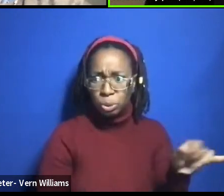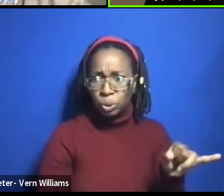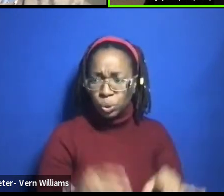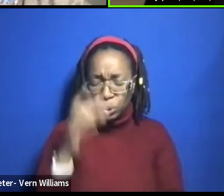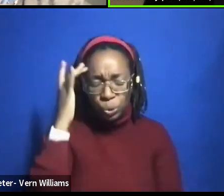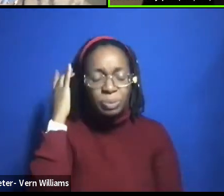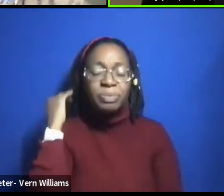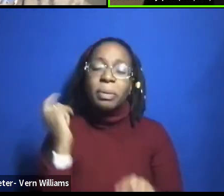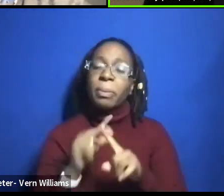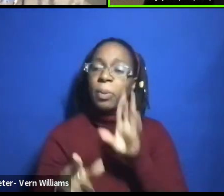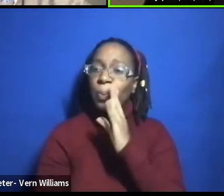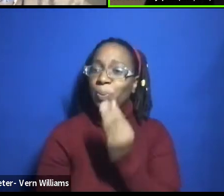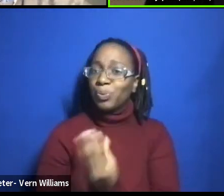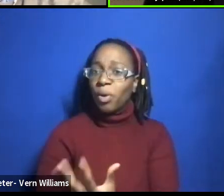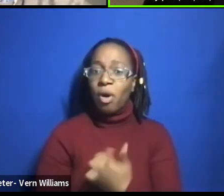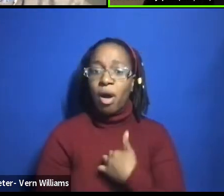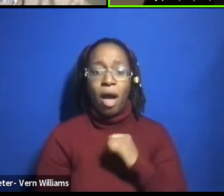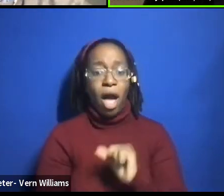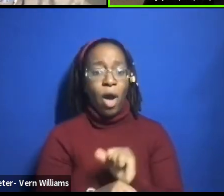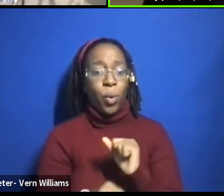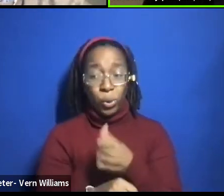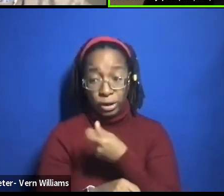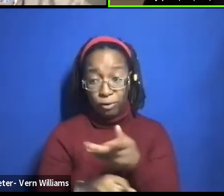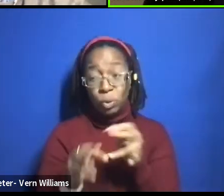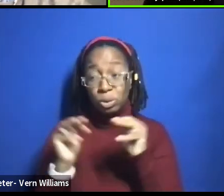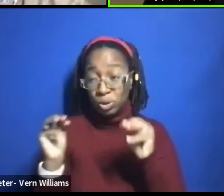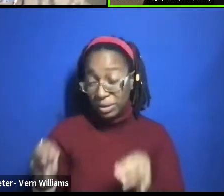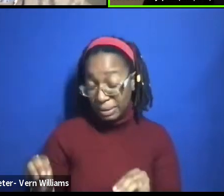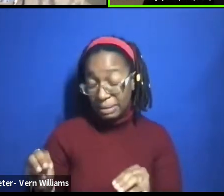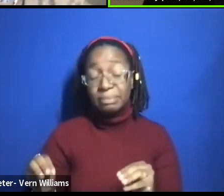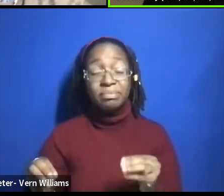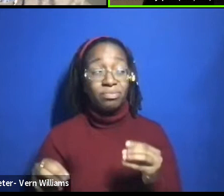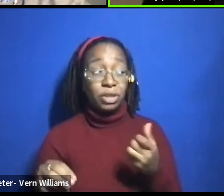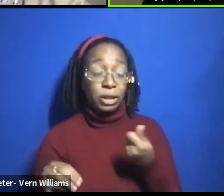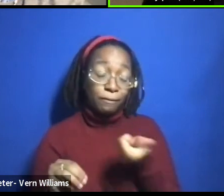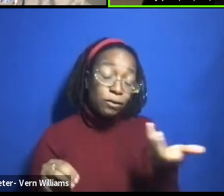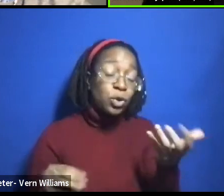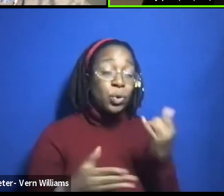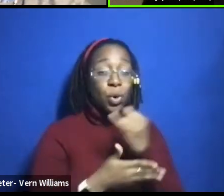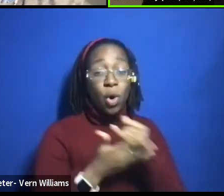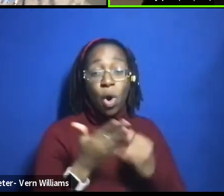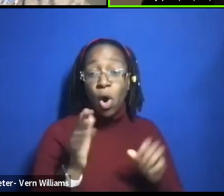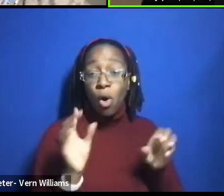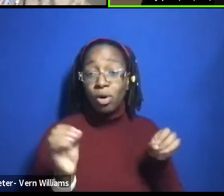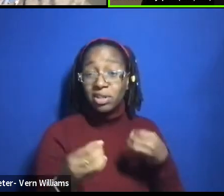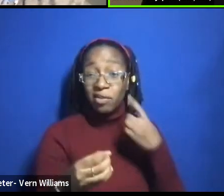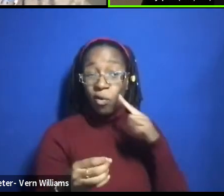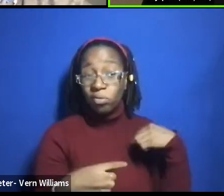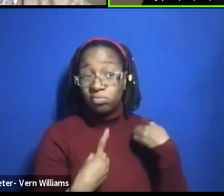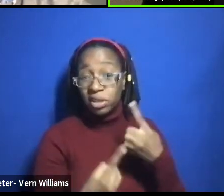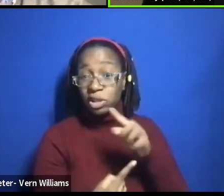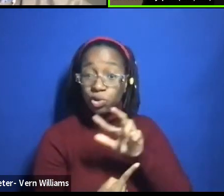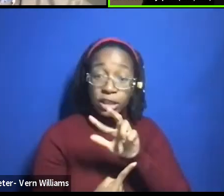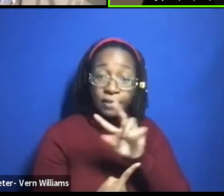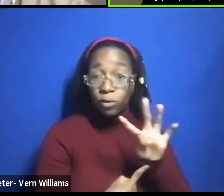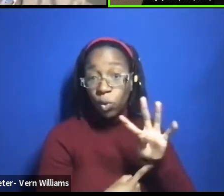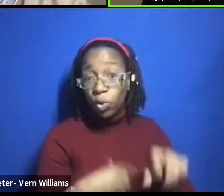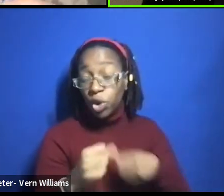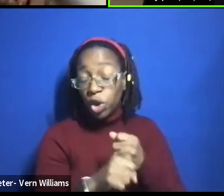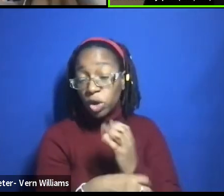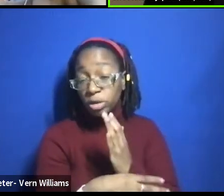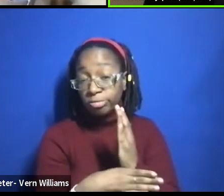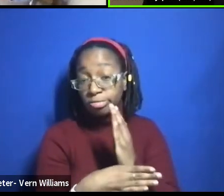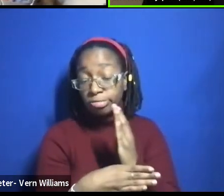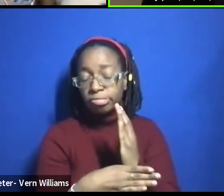like, I've worked with a few museums and a few arts organizations in the last 3 or 4 years, and I have